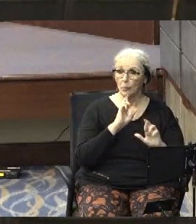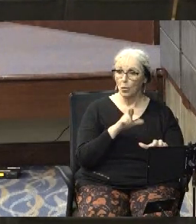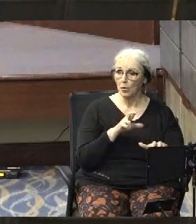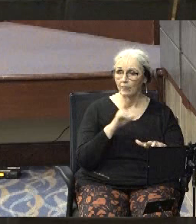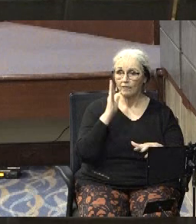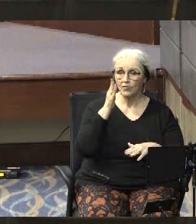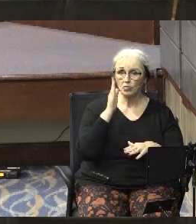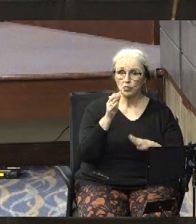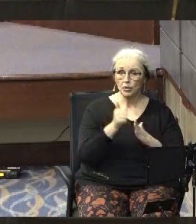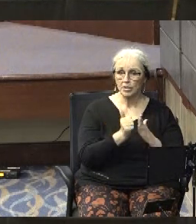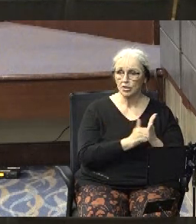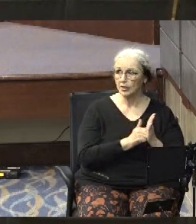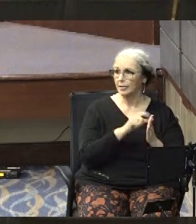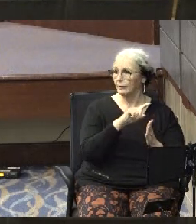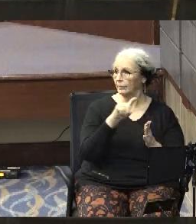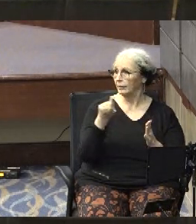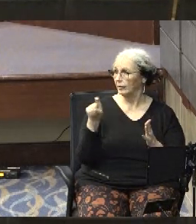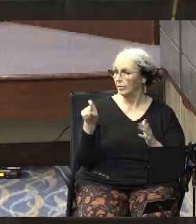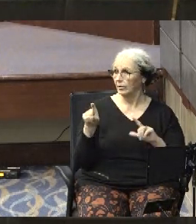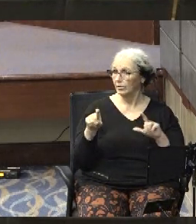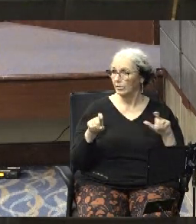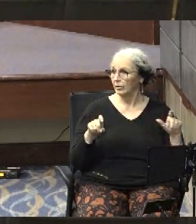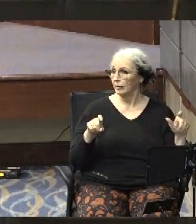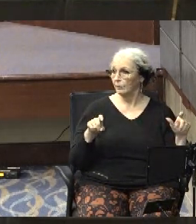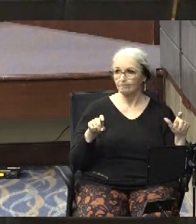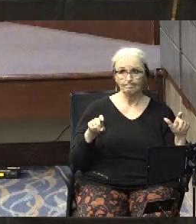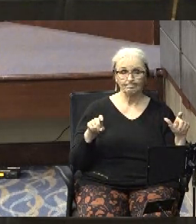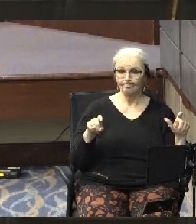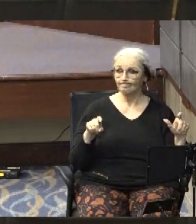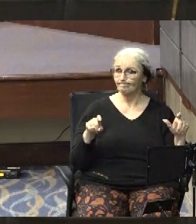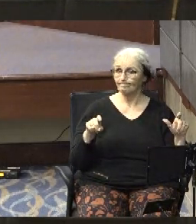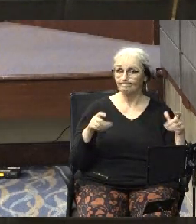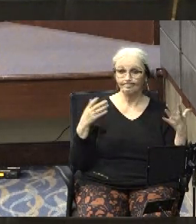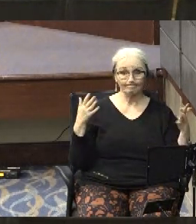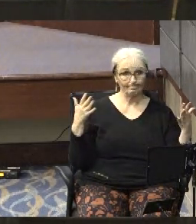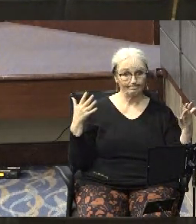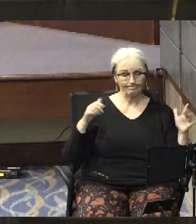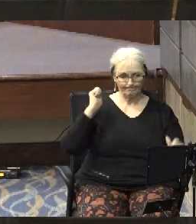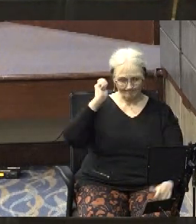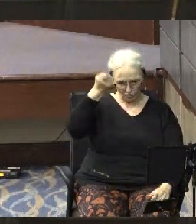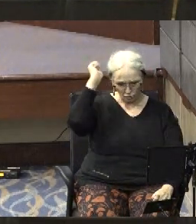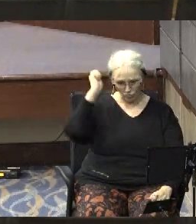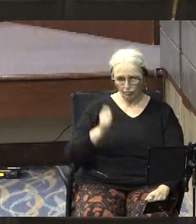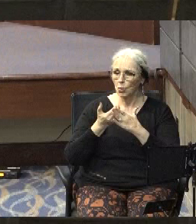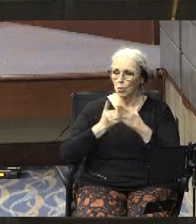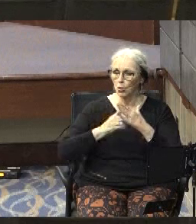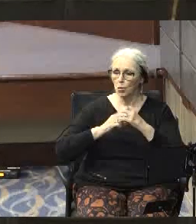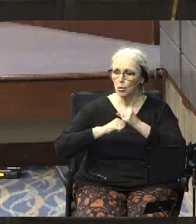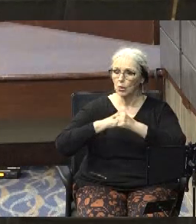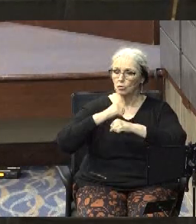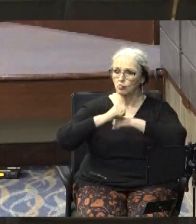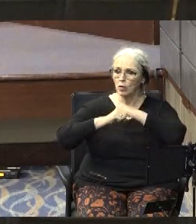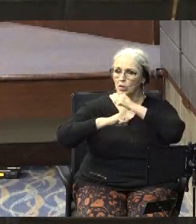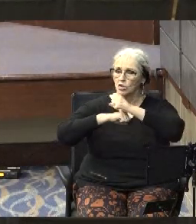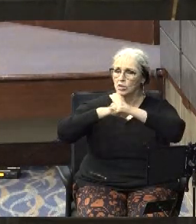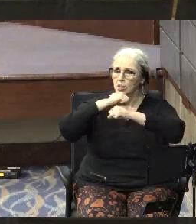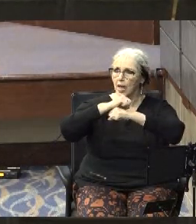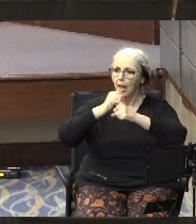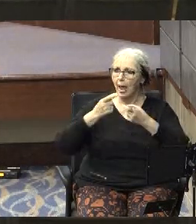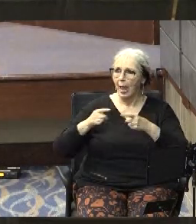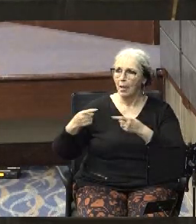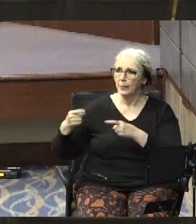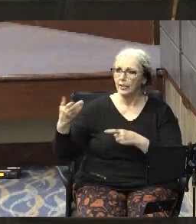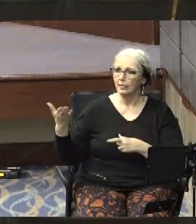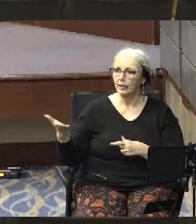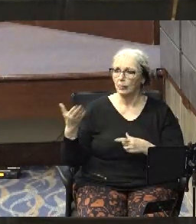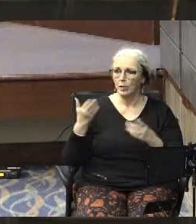future agenda items? All right, hearing none, we are adjourned. Didn't I have one going on in there? We may